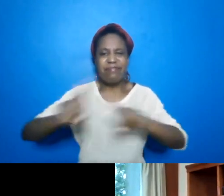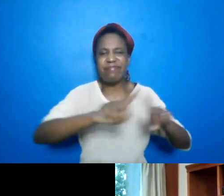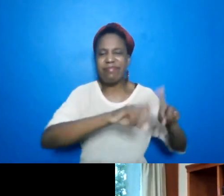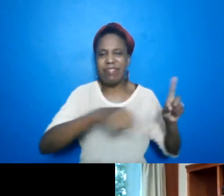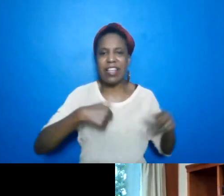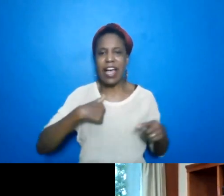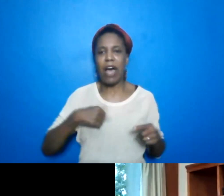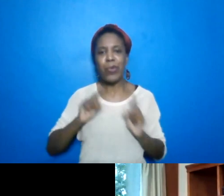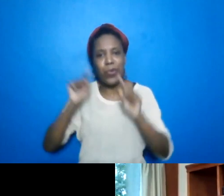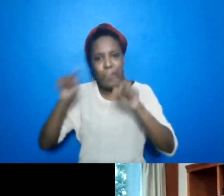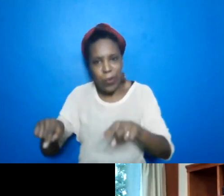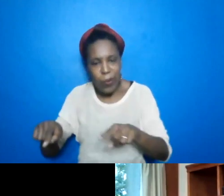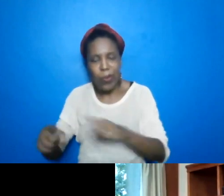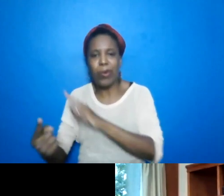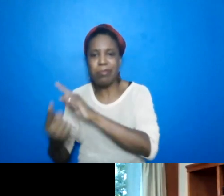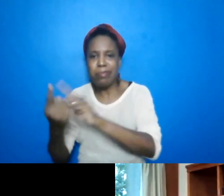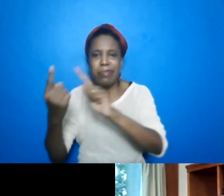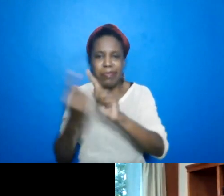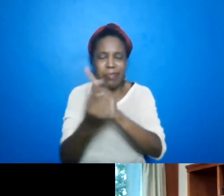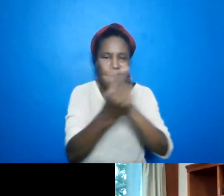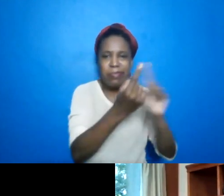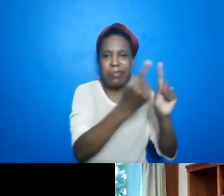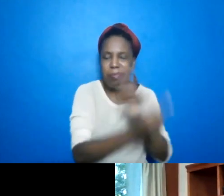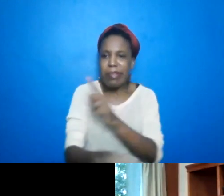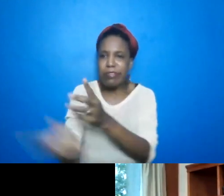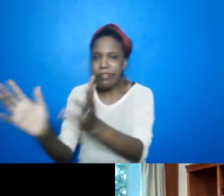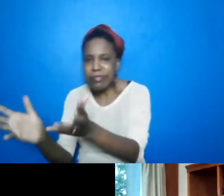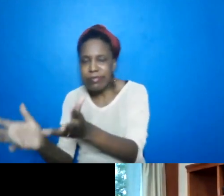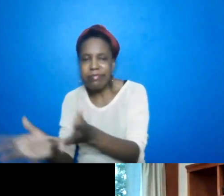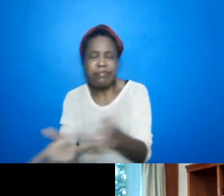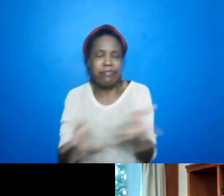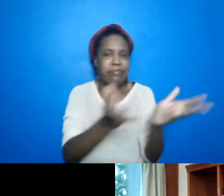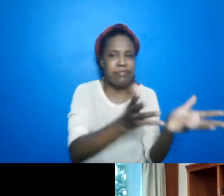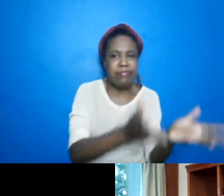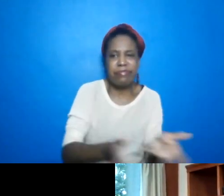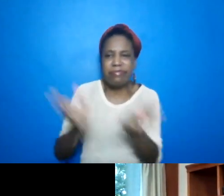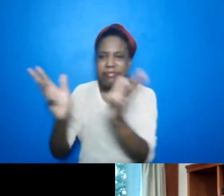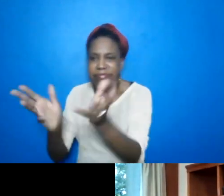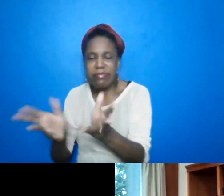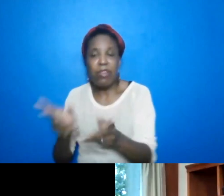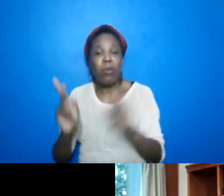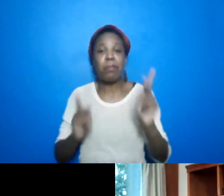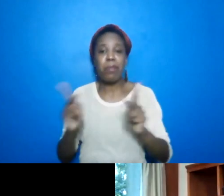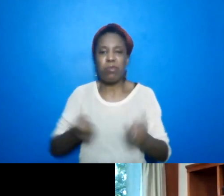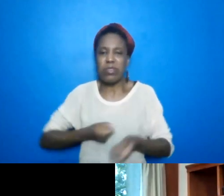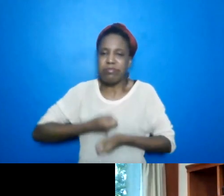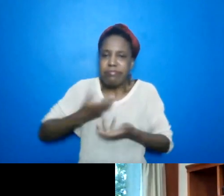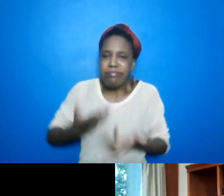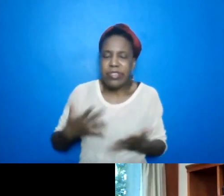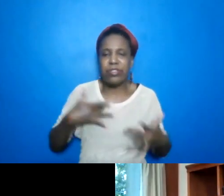and the community justice organizations and listening to how people were saying and organizing their